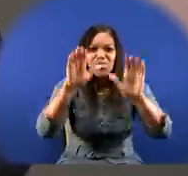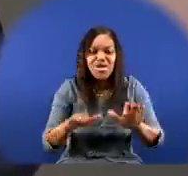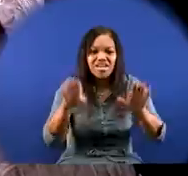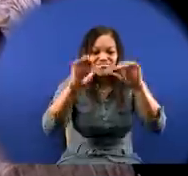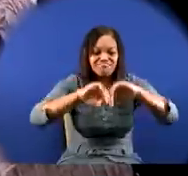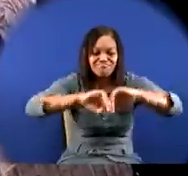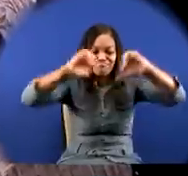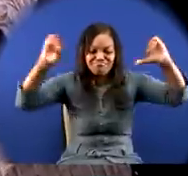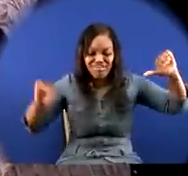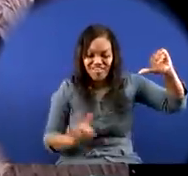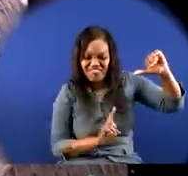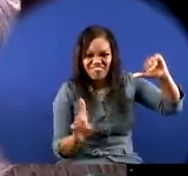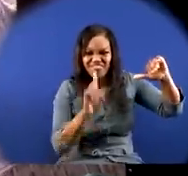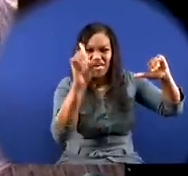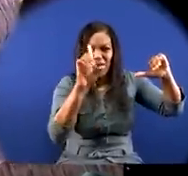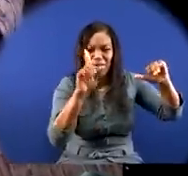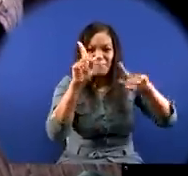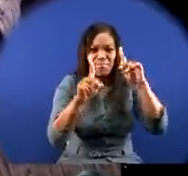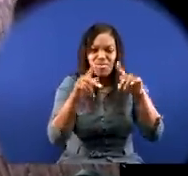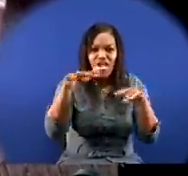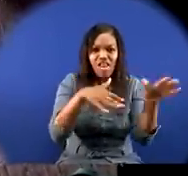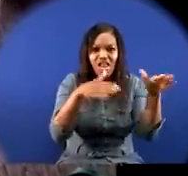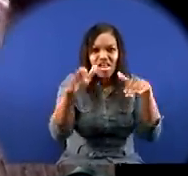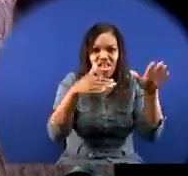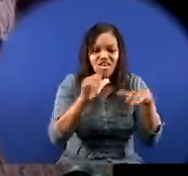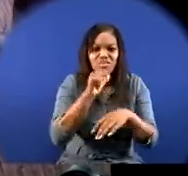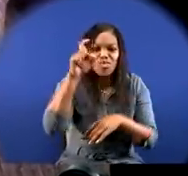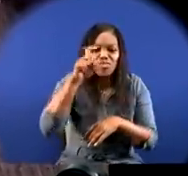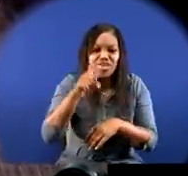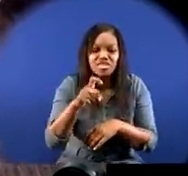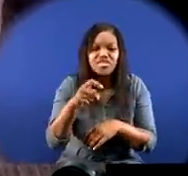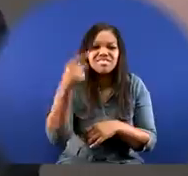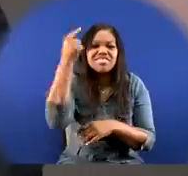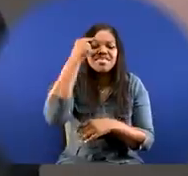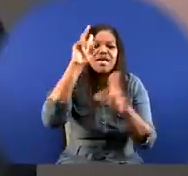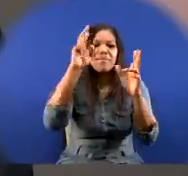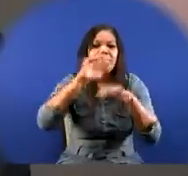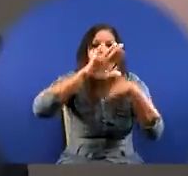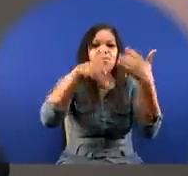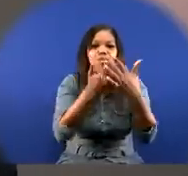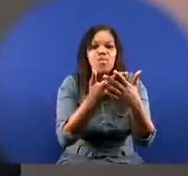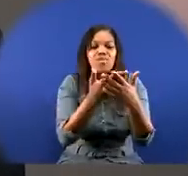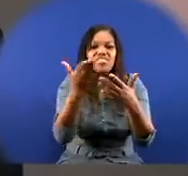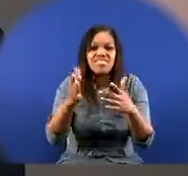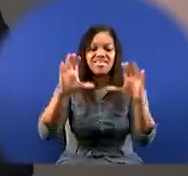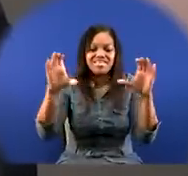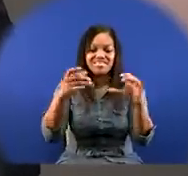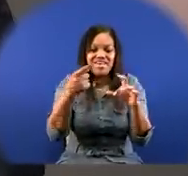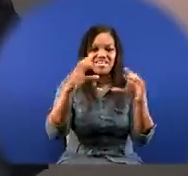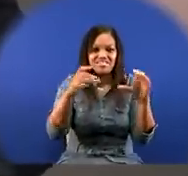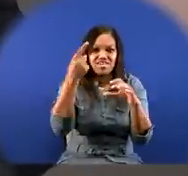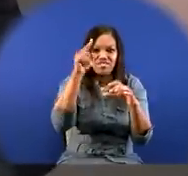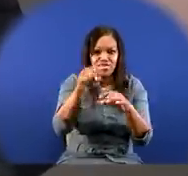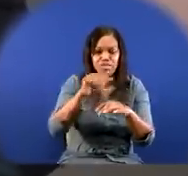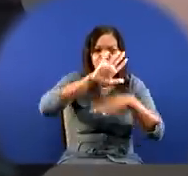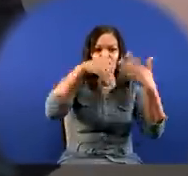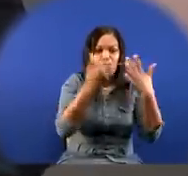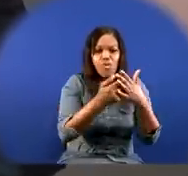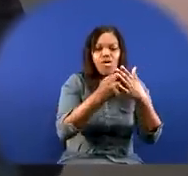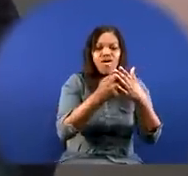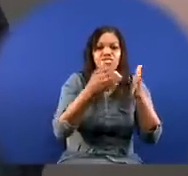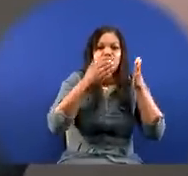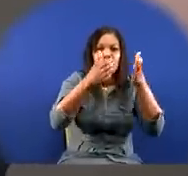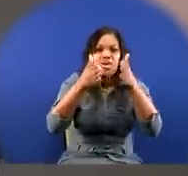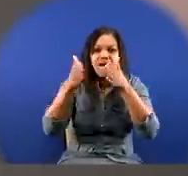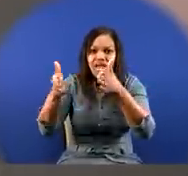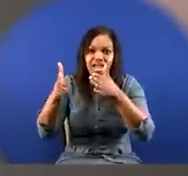open. Just think about where he's brought you from. Think about how many doors he's